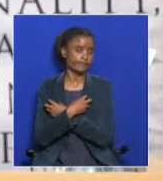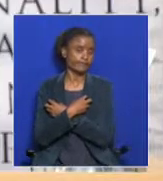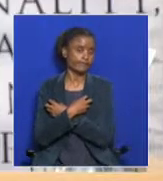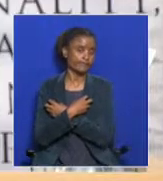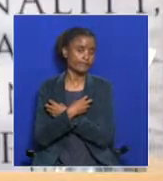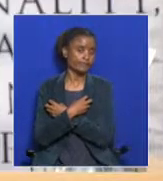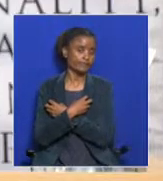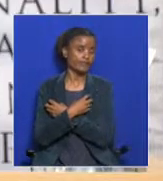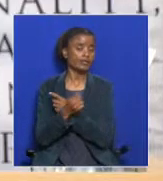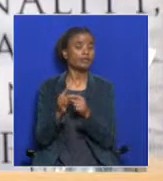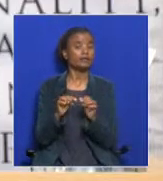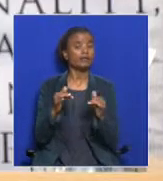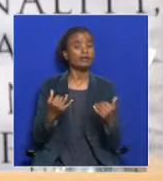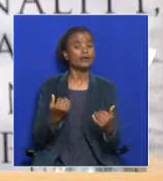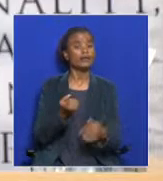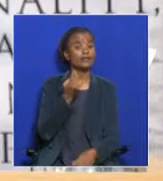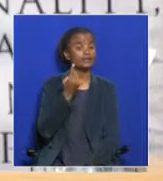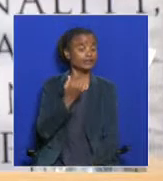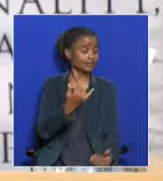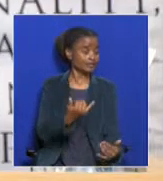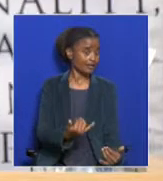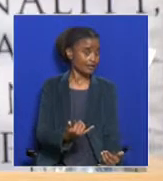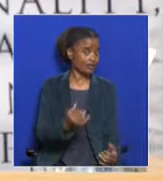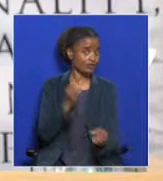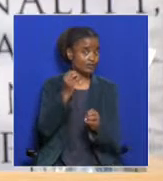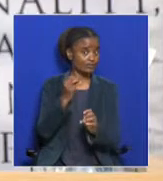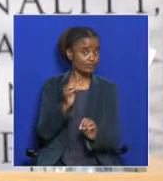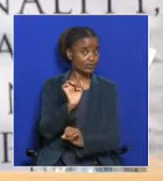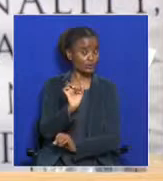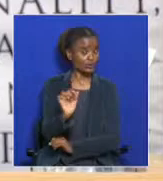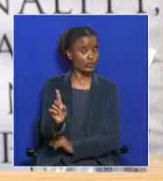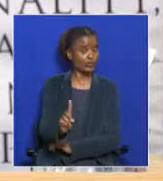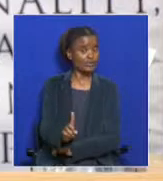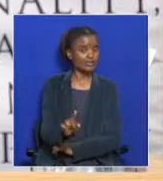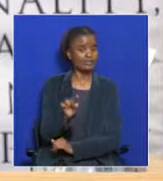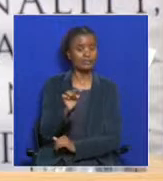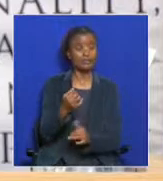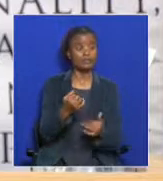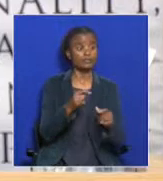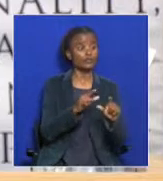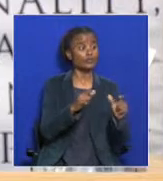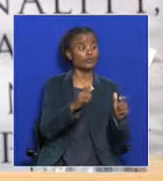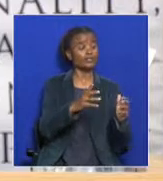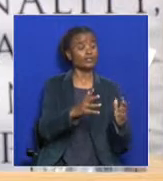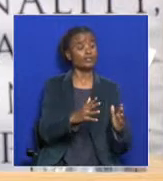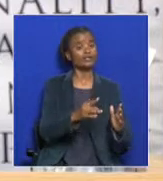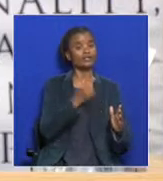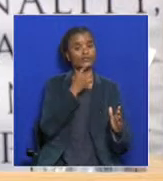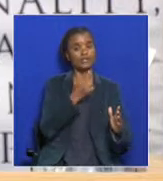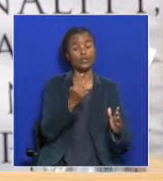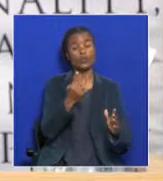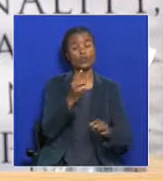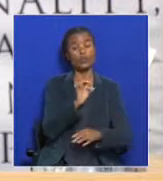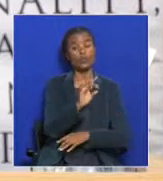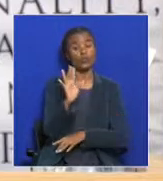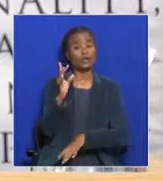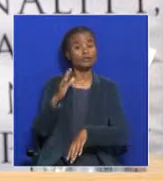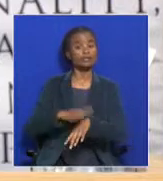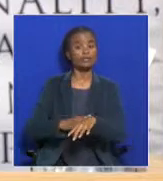your testimony, and I suggest that's how you're coming across to the commissioners, that this one time you left it all to Brigadier